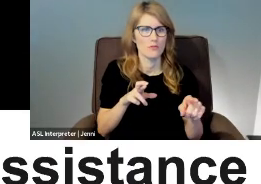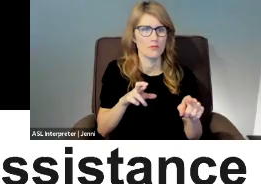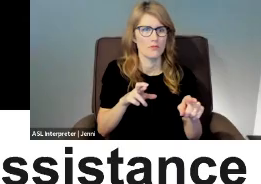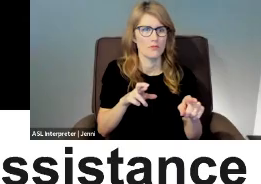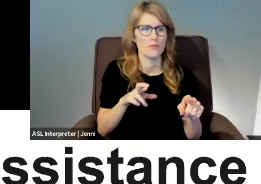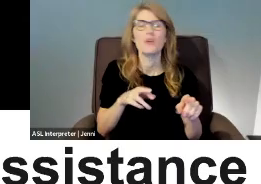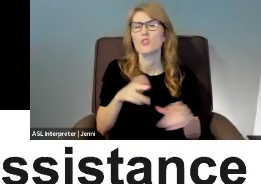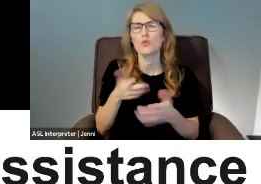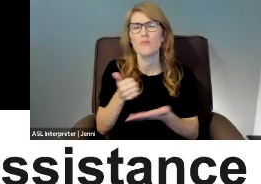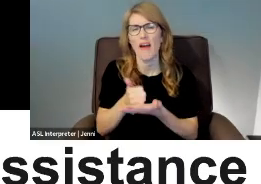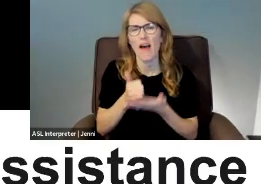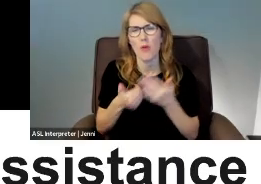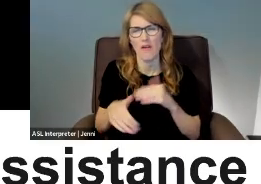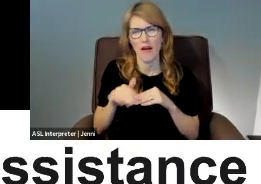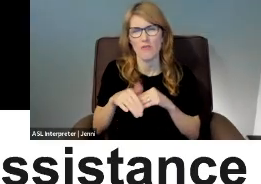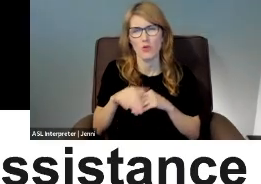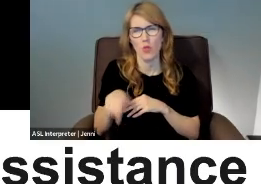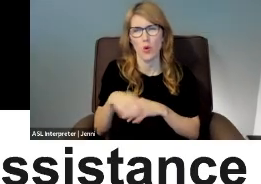those costs.